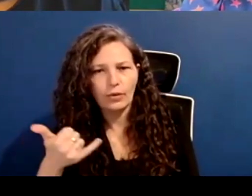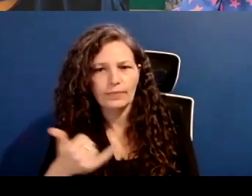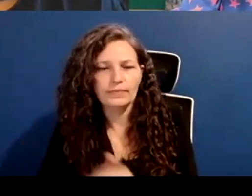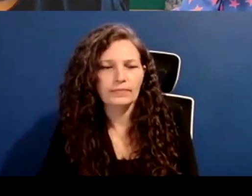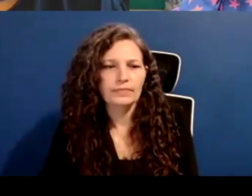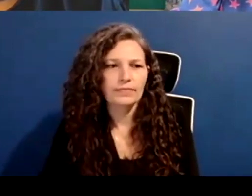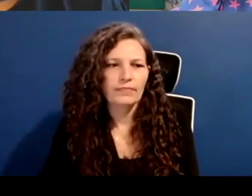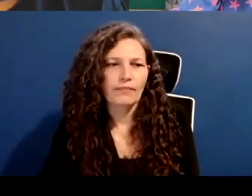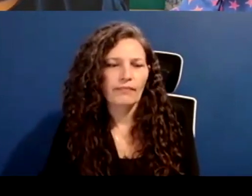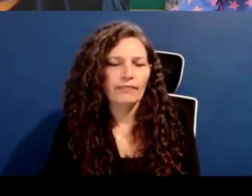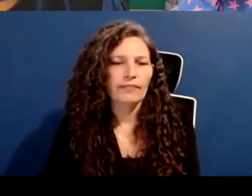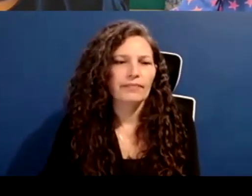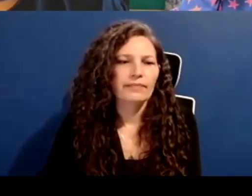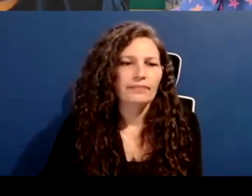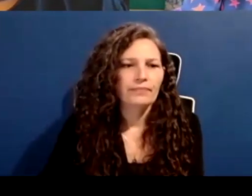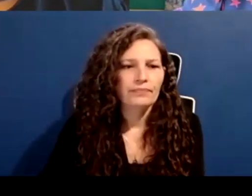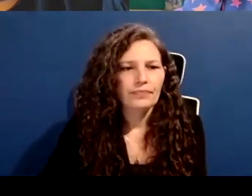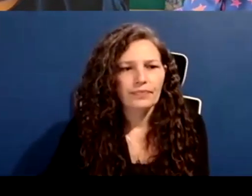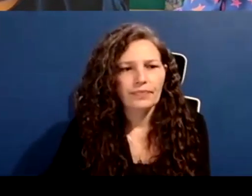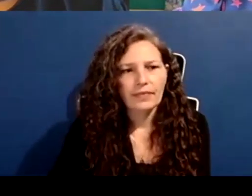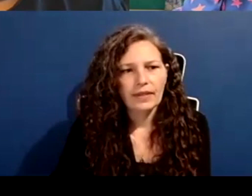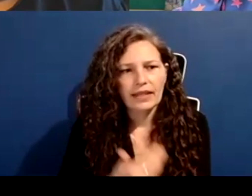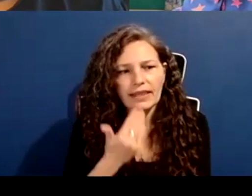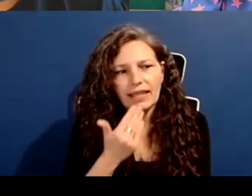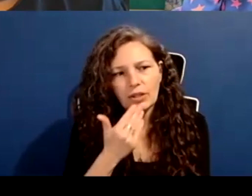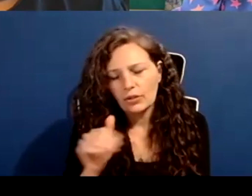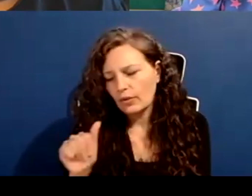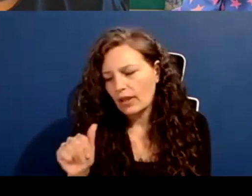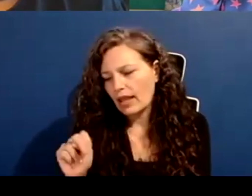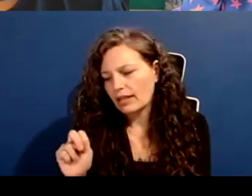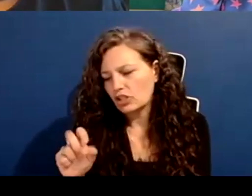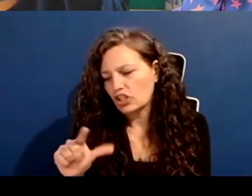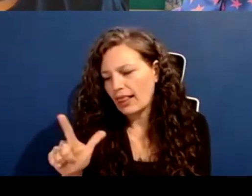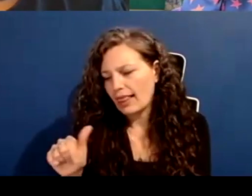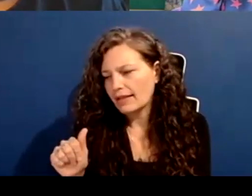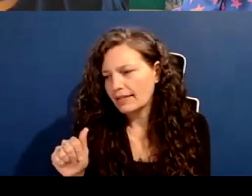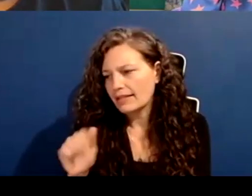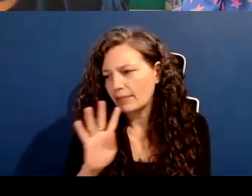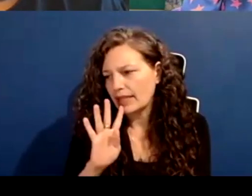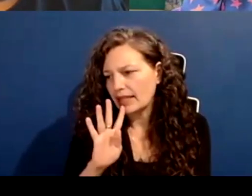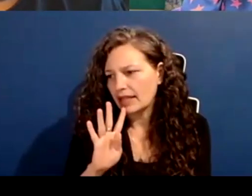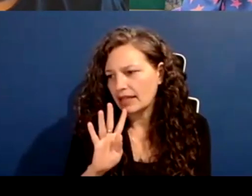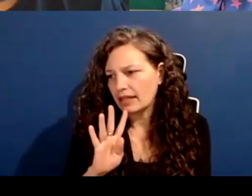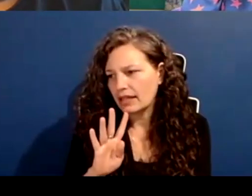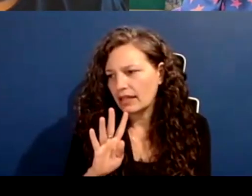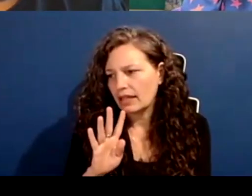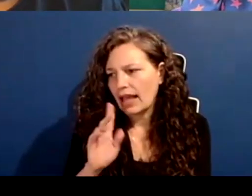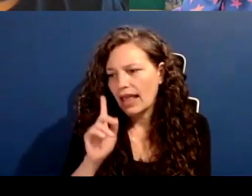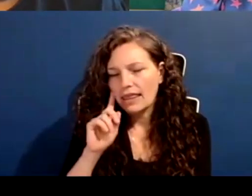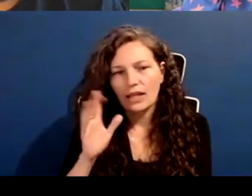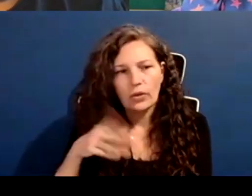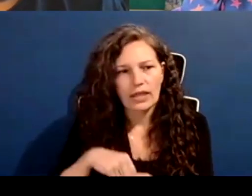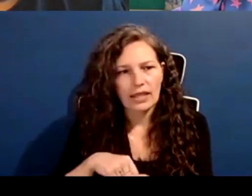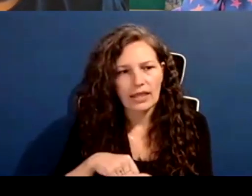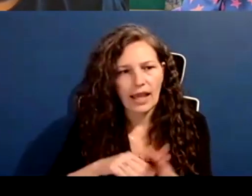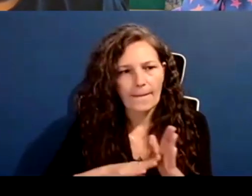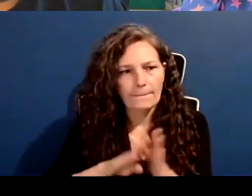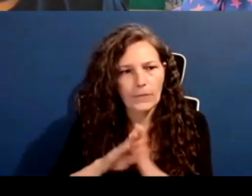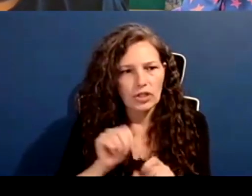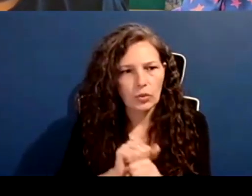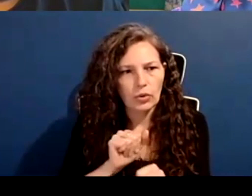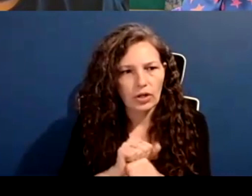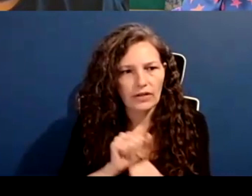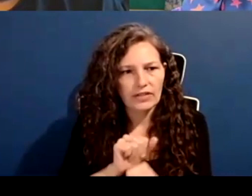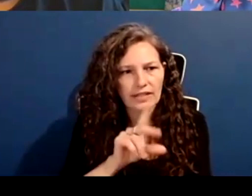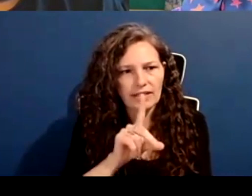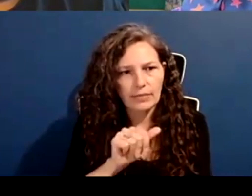Thank you. This is Angela speaking. I think that in the emerging work of disability theology, so